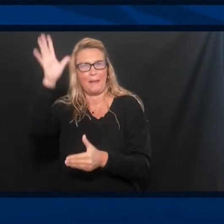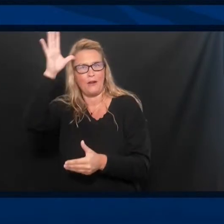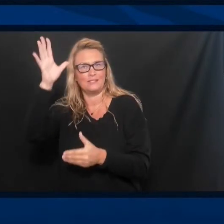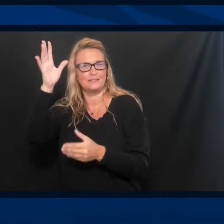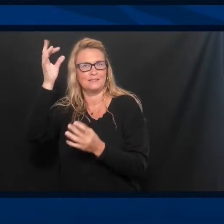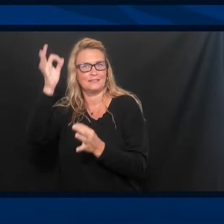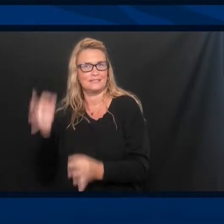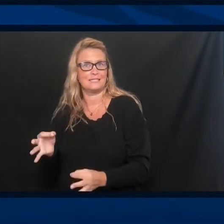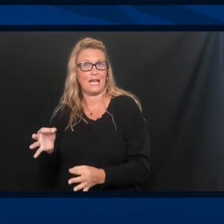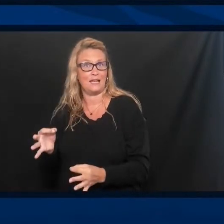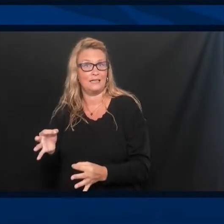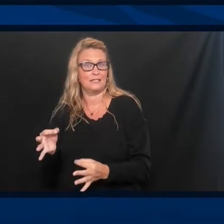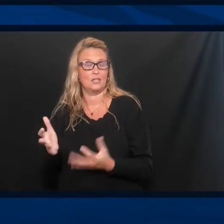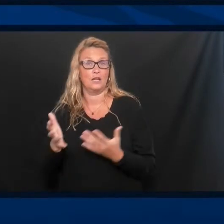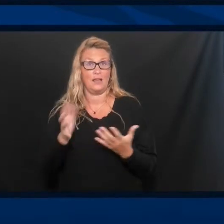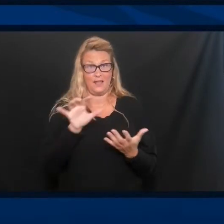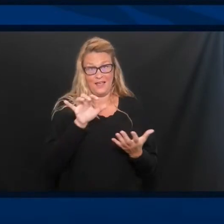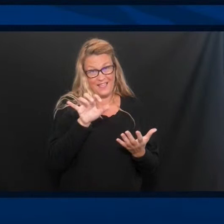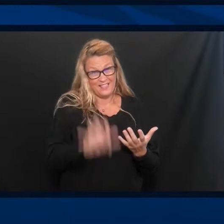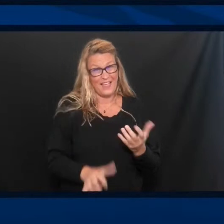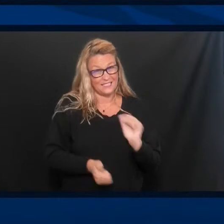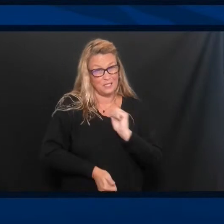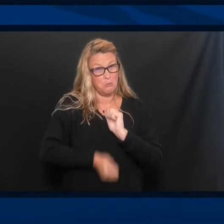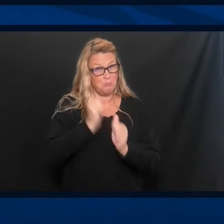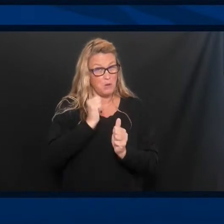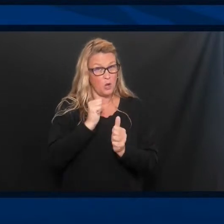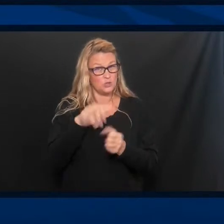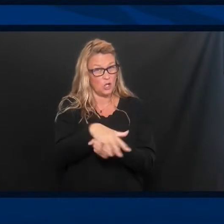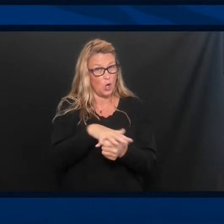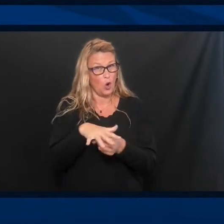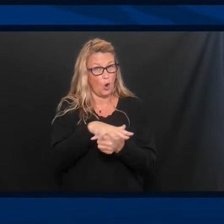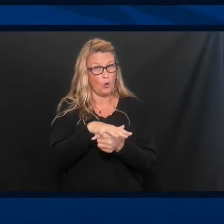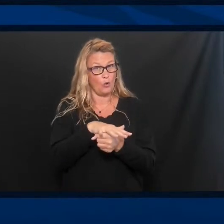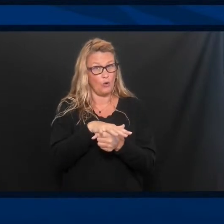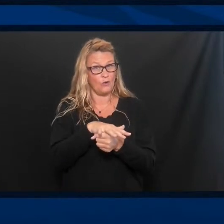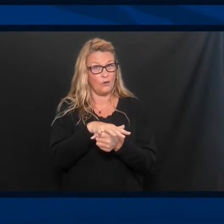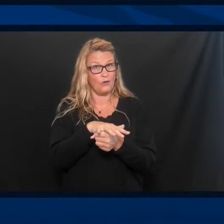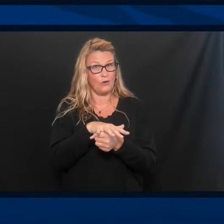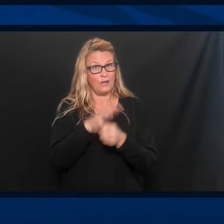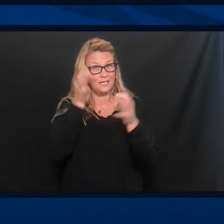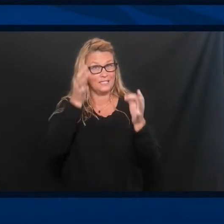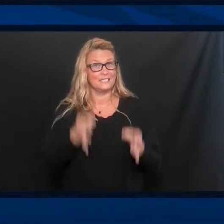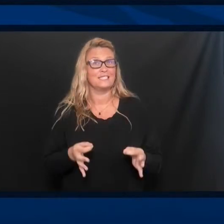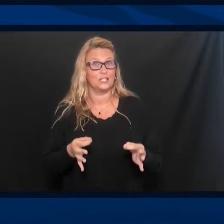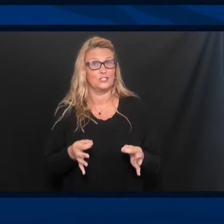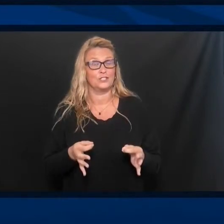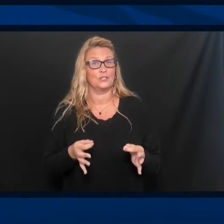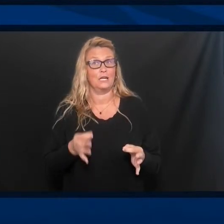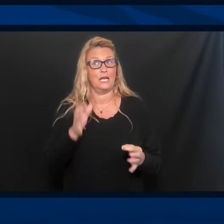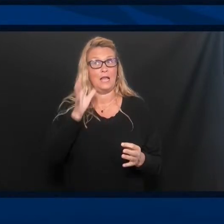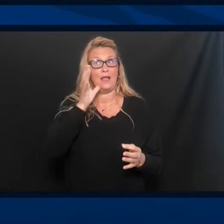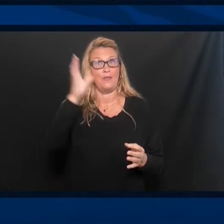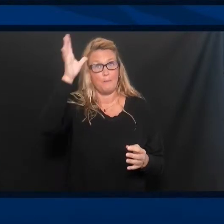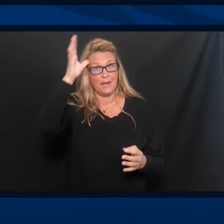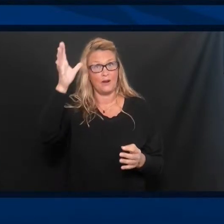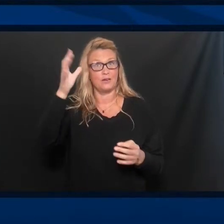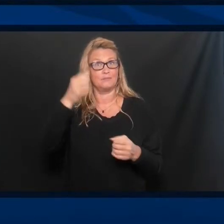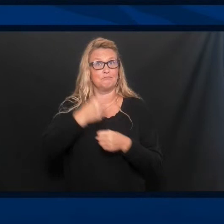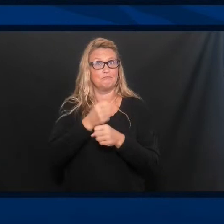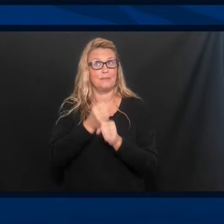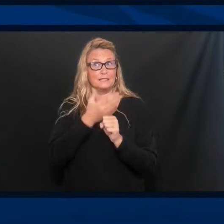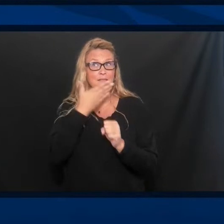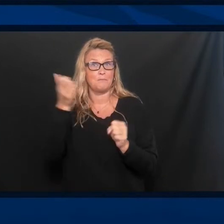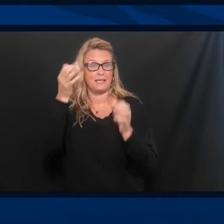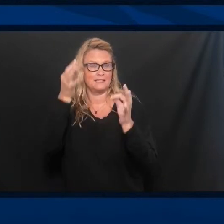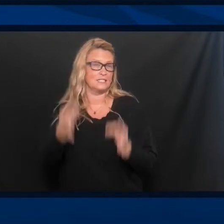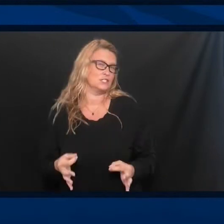isn't that ultimately the most local decision that can be made? A parent making a decision about the health of their own child.